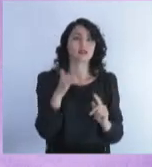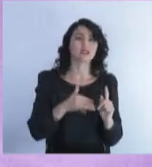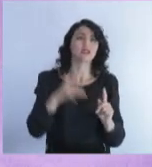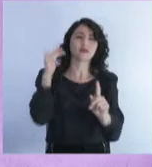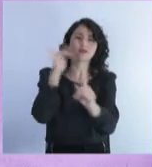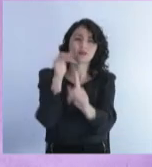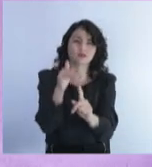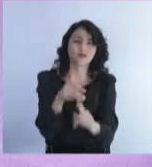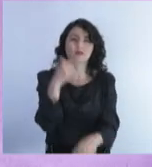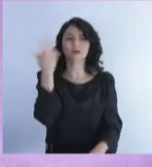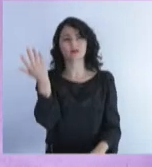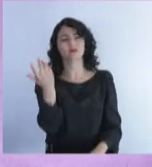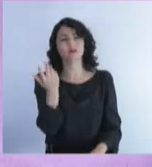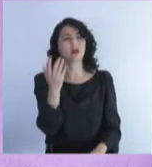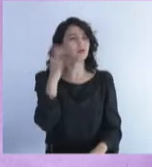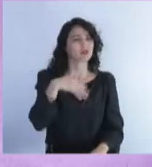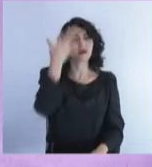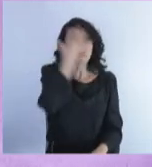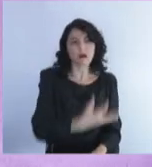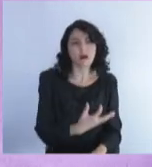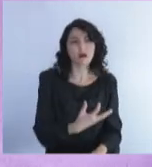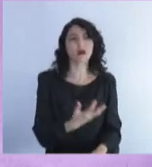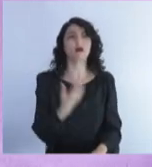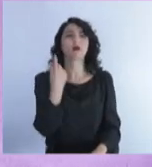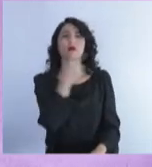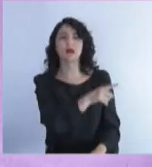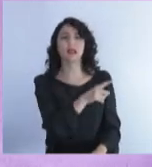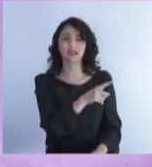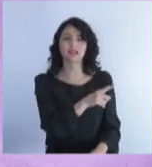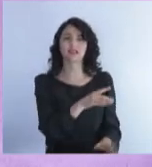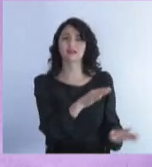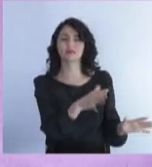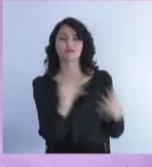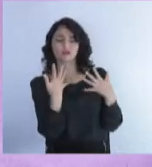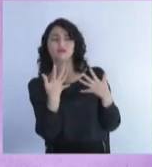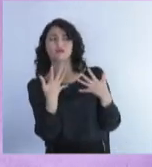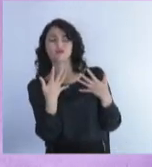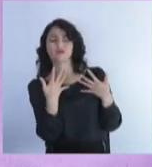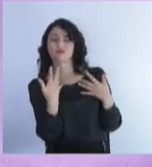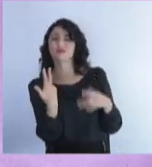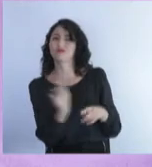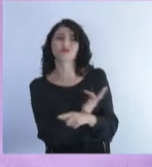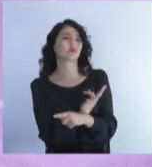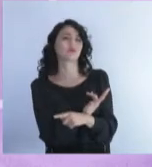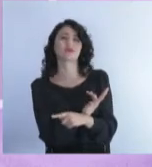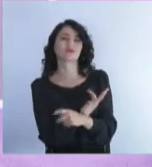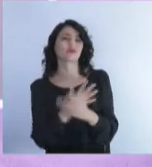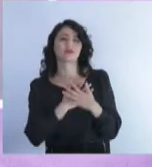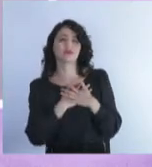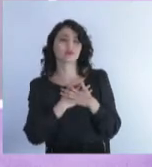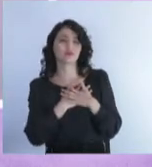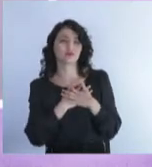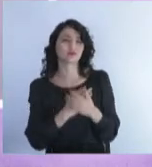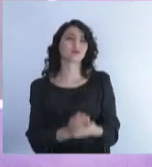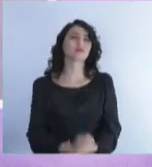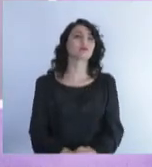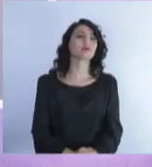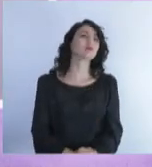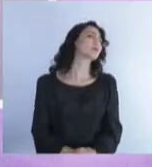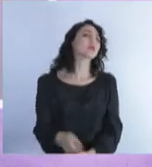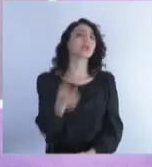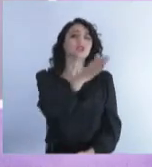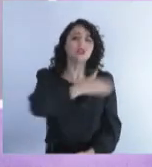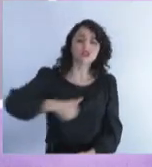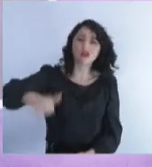up at people, getting angry. This sadly has a very negative impact on the person who receives that, on